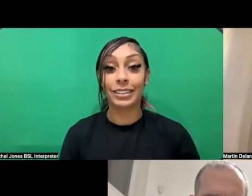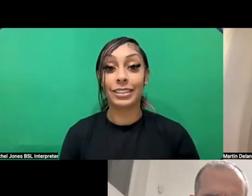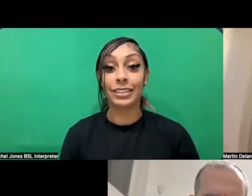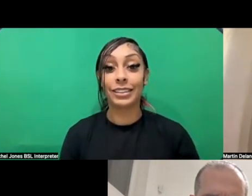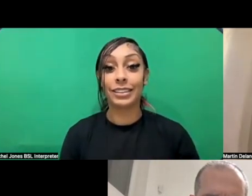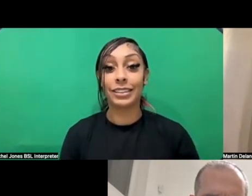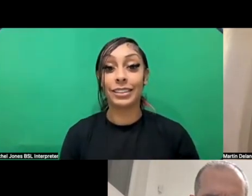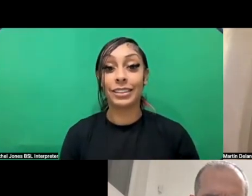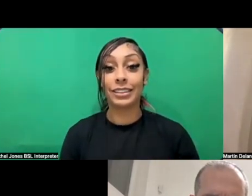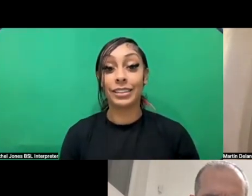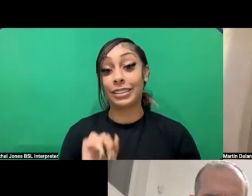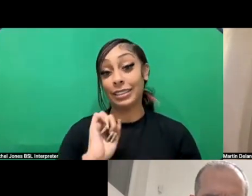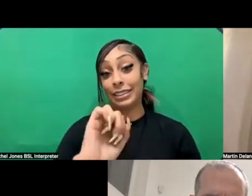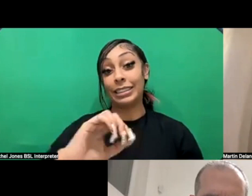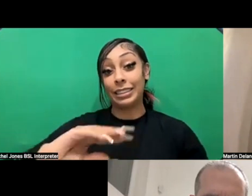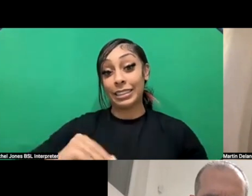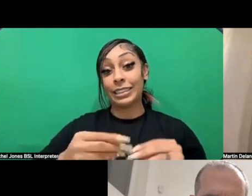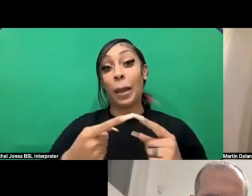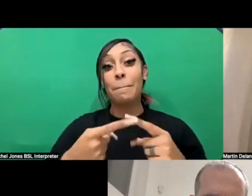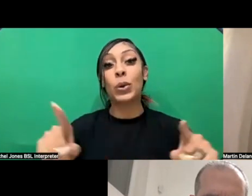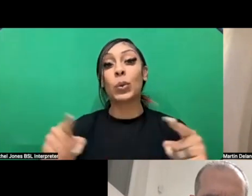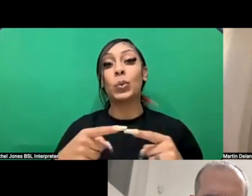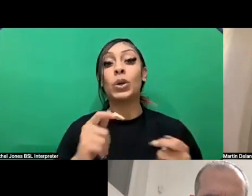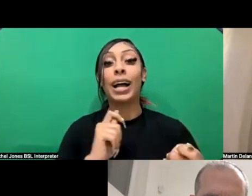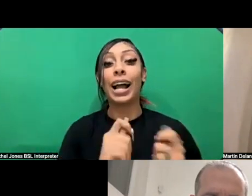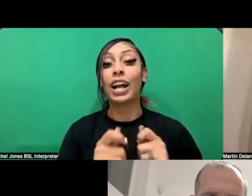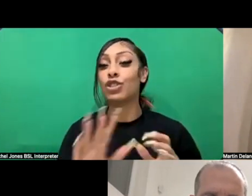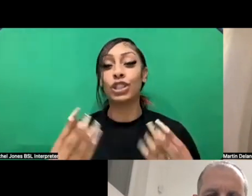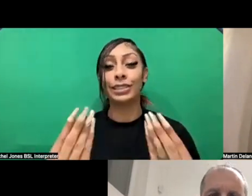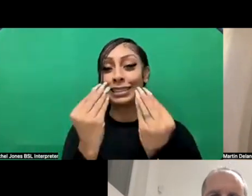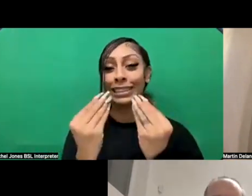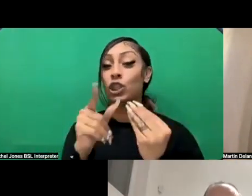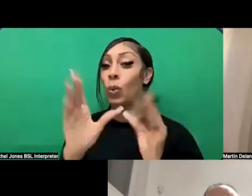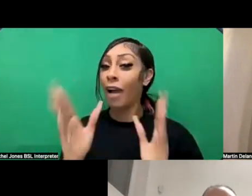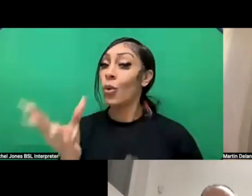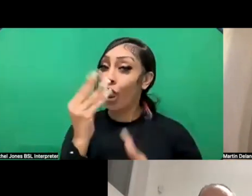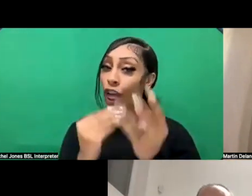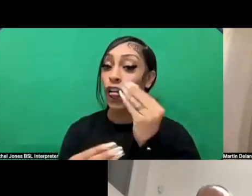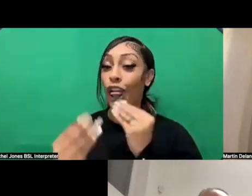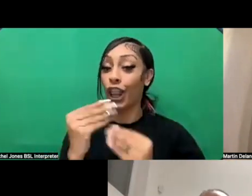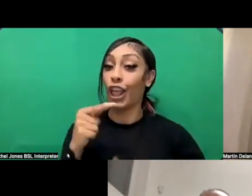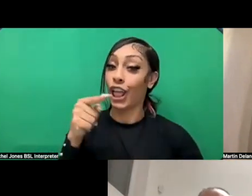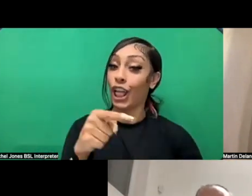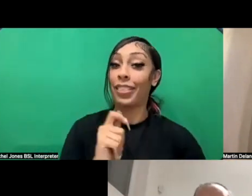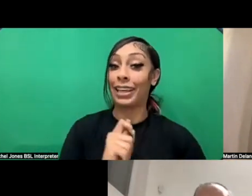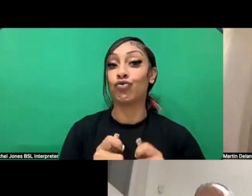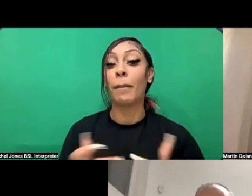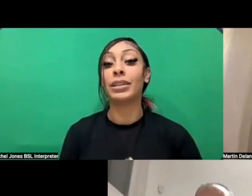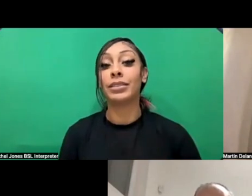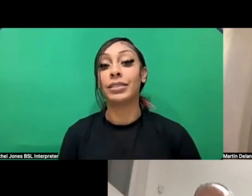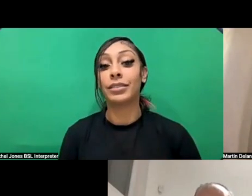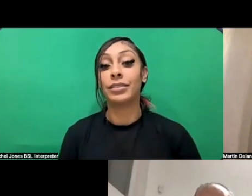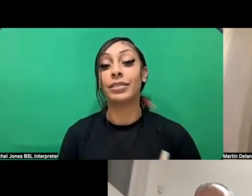the instrument, the musical instrument does not teach you. You have to learn the musical instrument. And